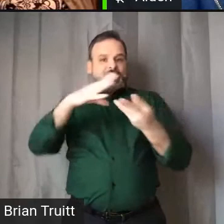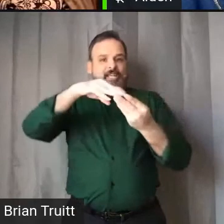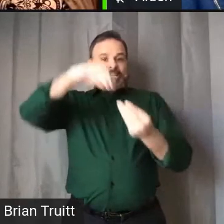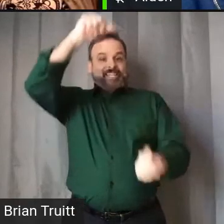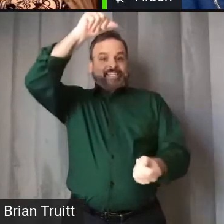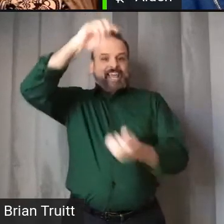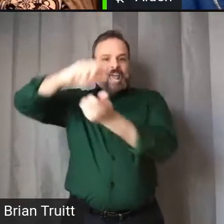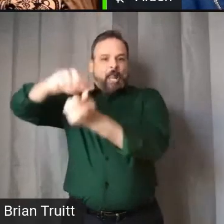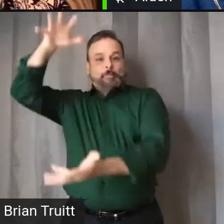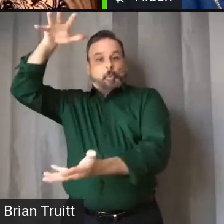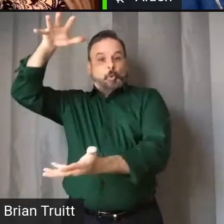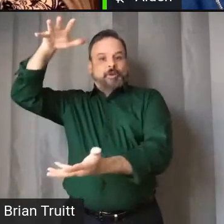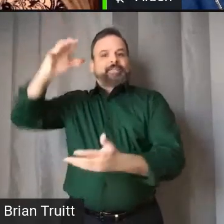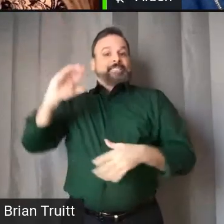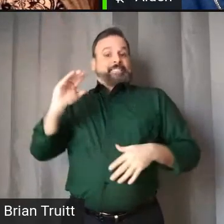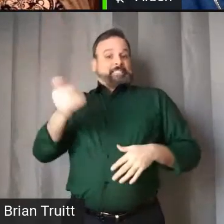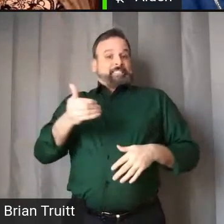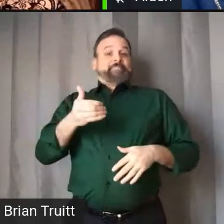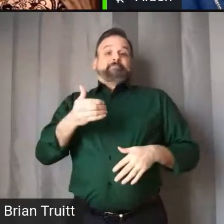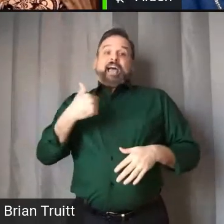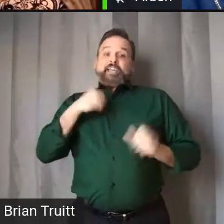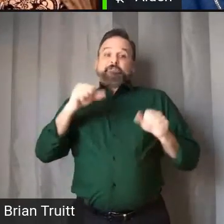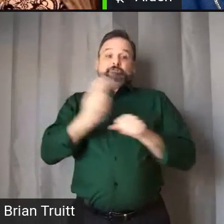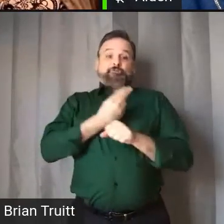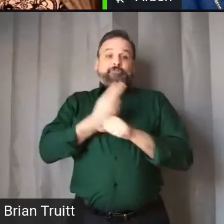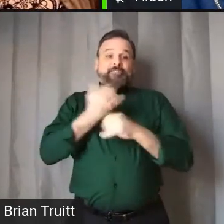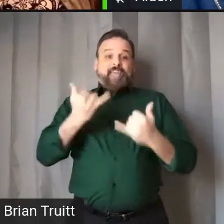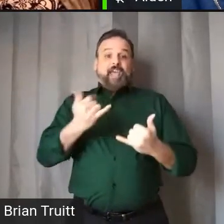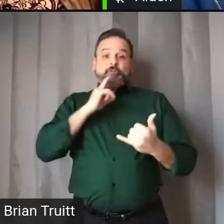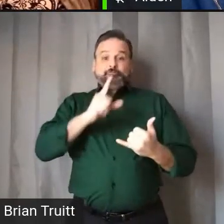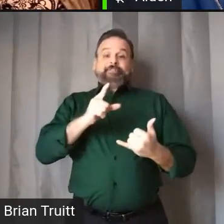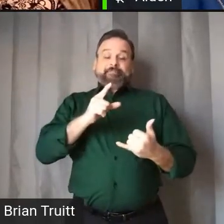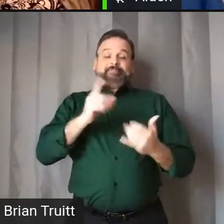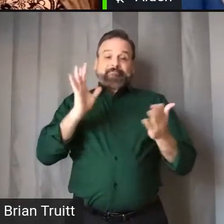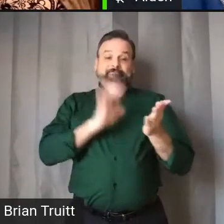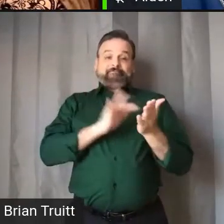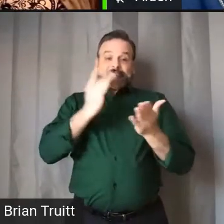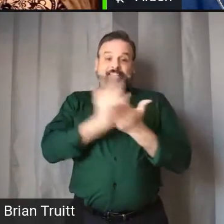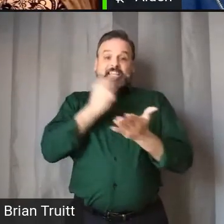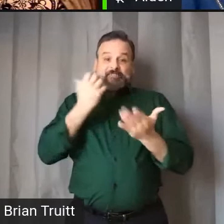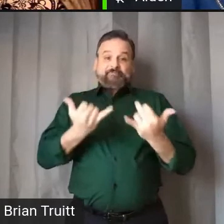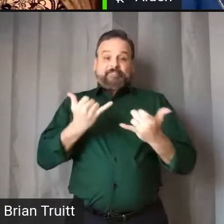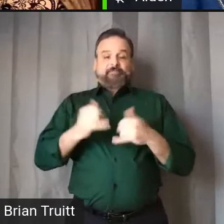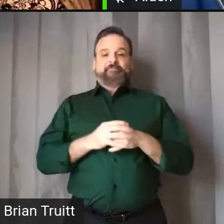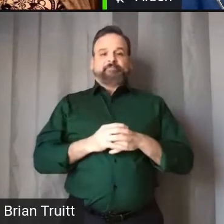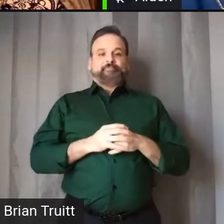so relevant. So it's something I would really make use of right now.